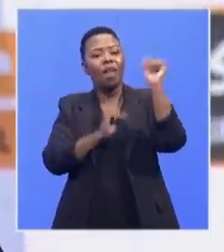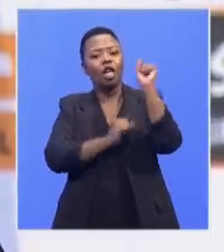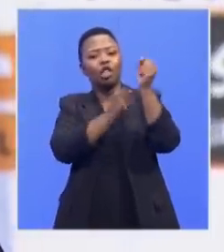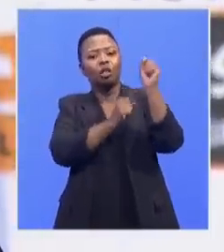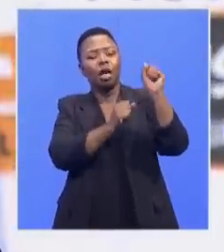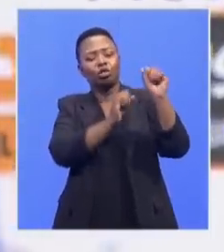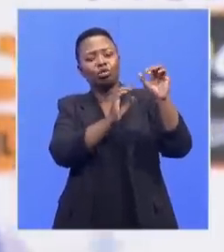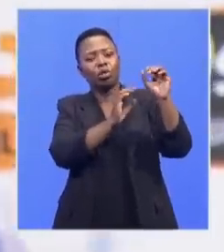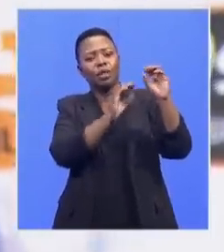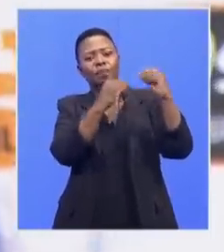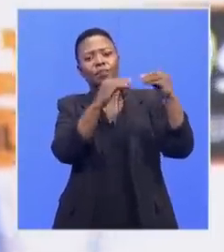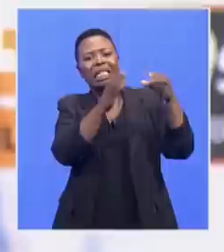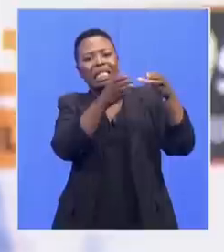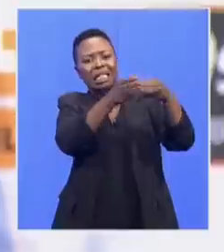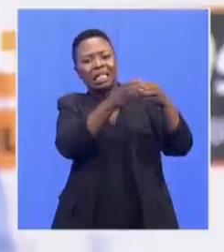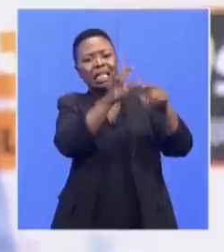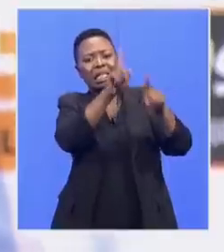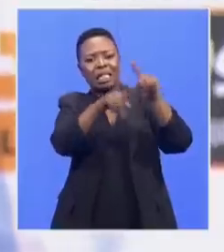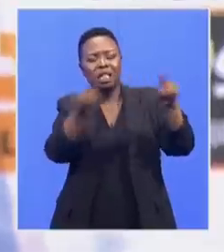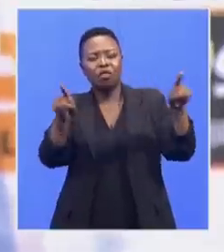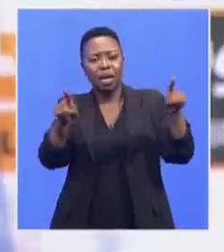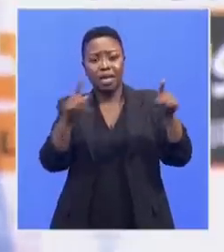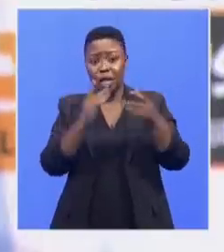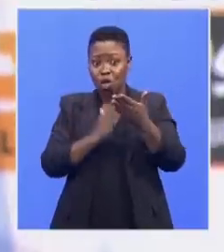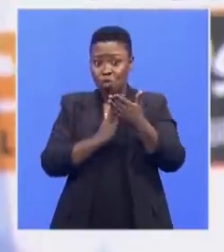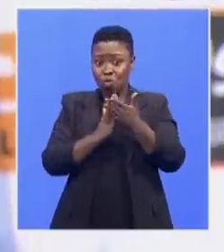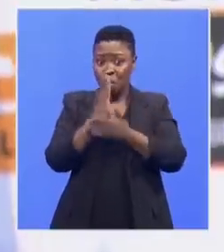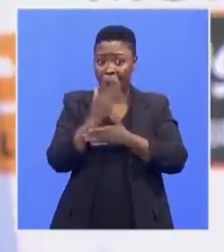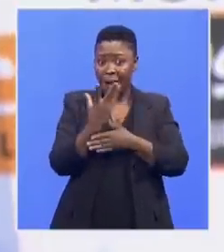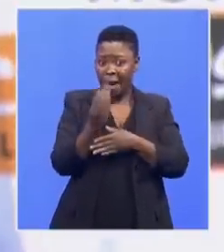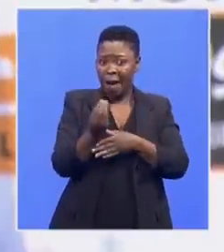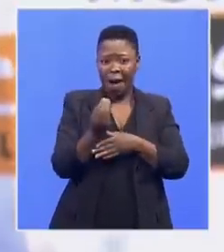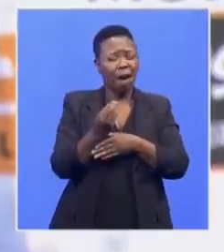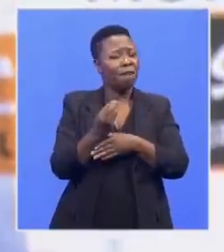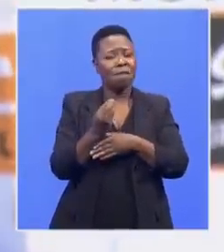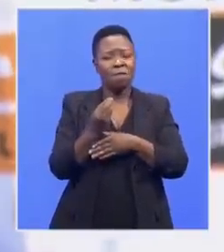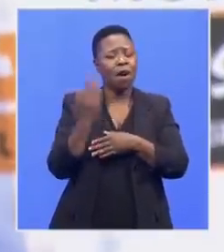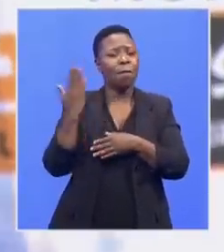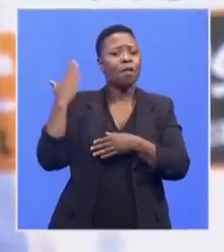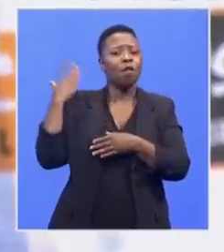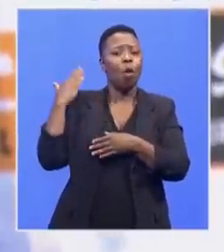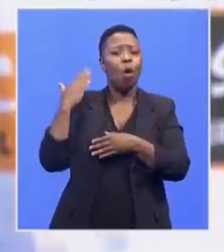fapakaneng ba ne ba sena ditokelo pele go